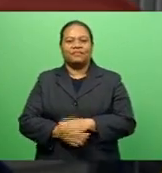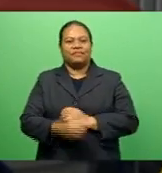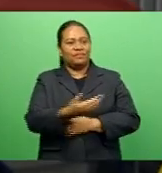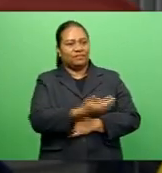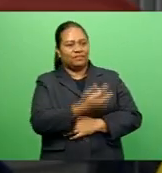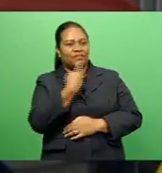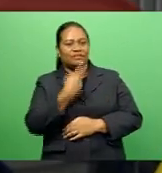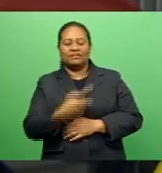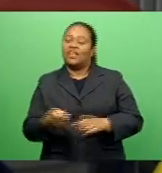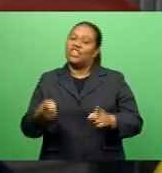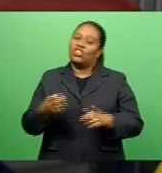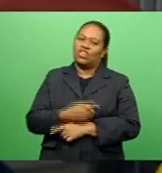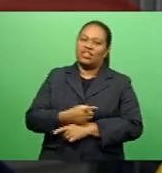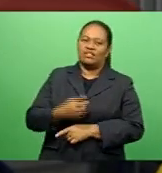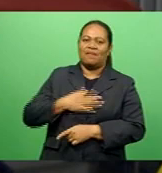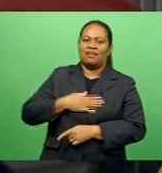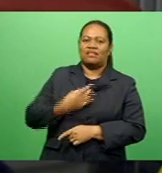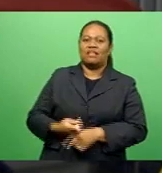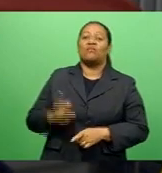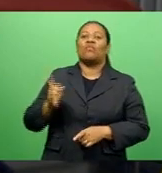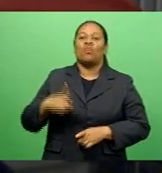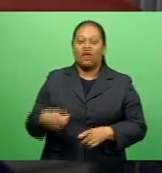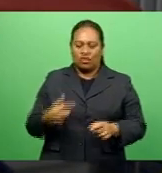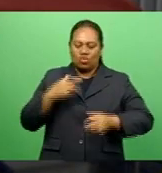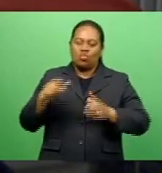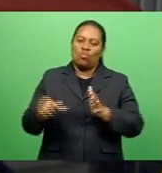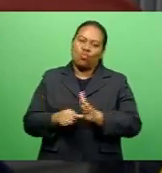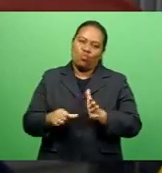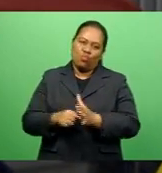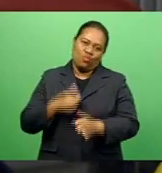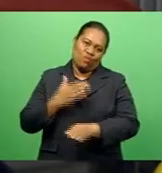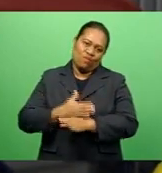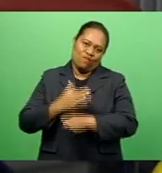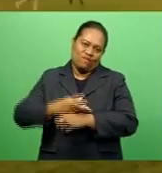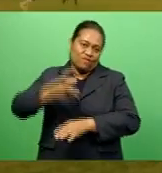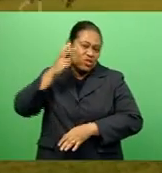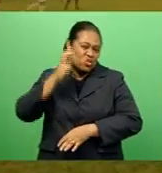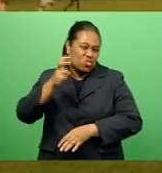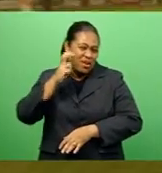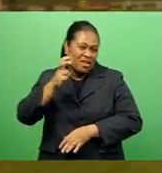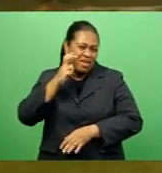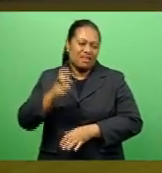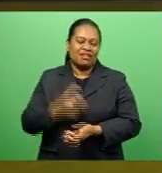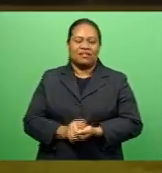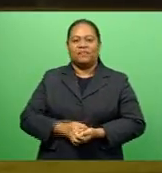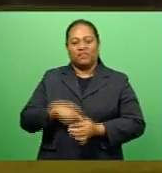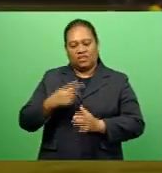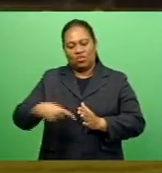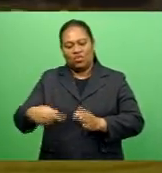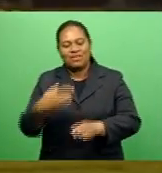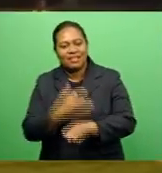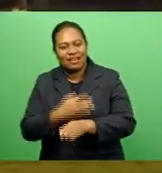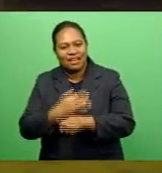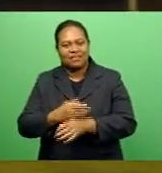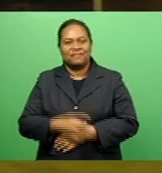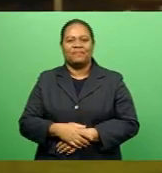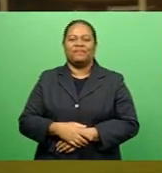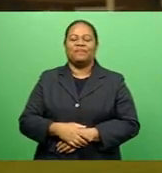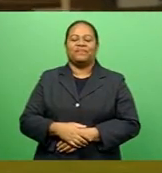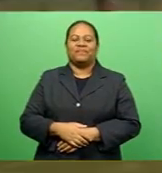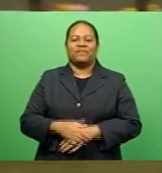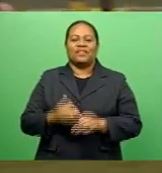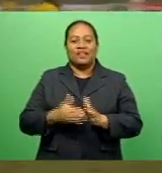hard. Work hard during training time. Working hard, it pays off during a game.